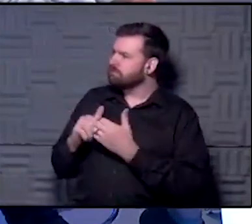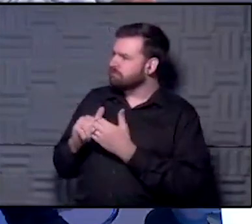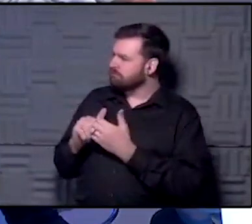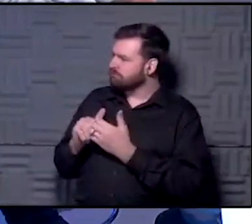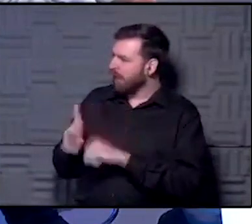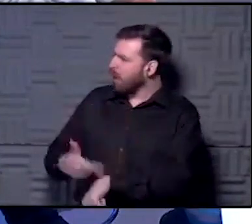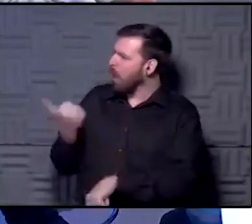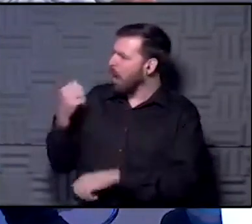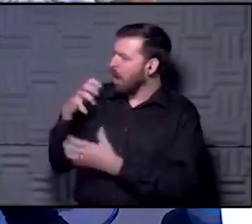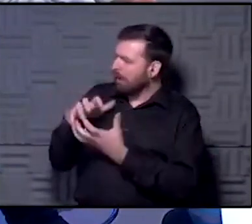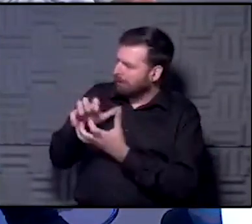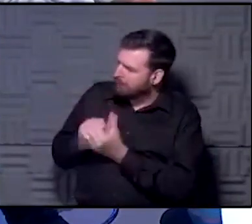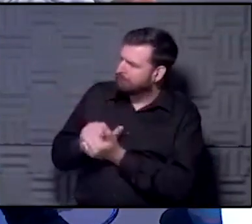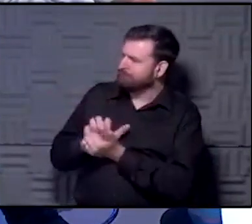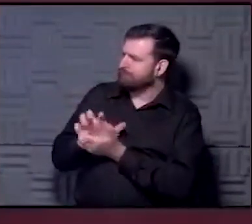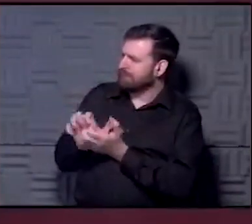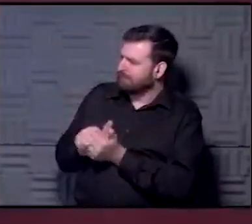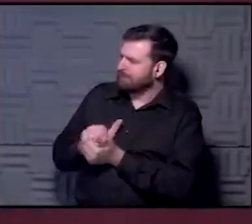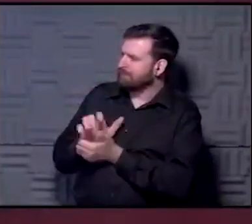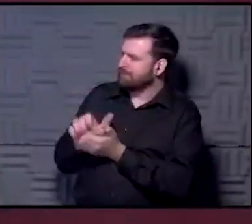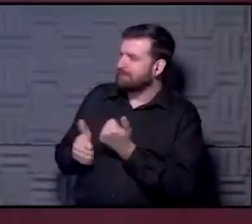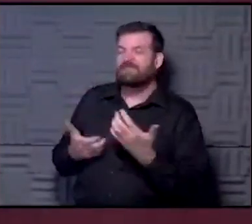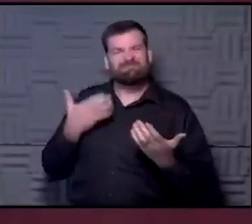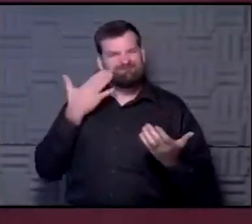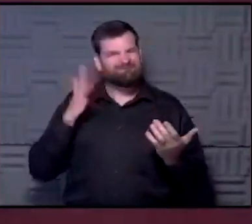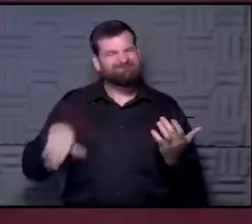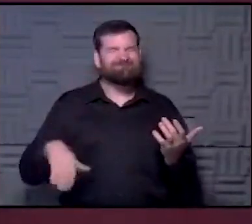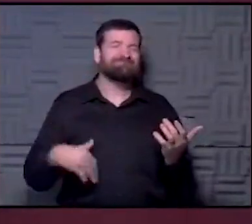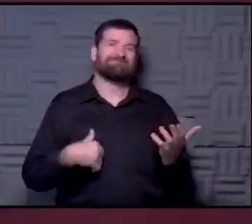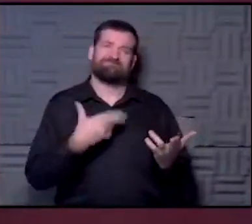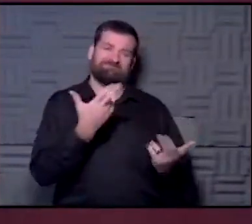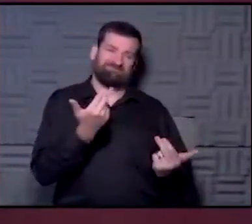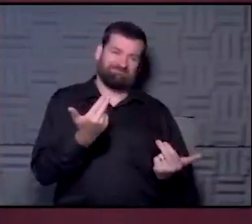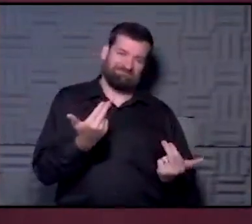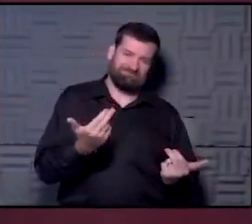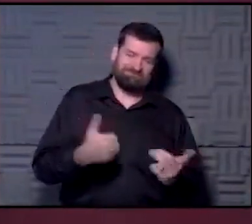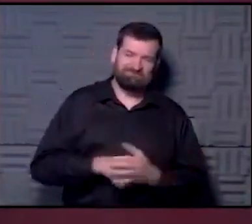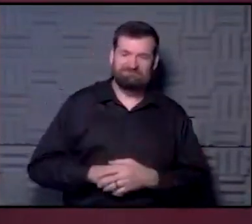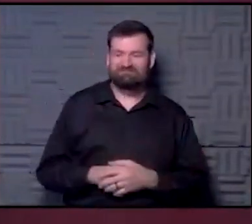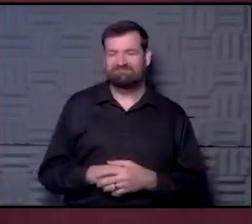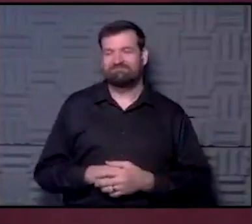food Well, there, you know, in general?